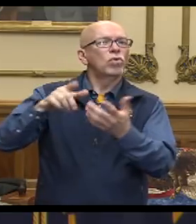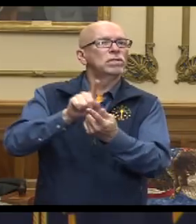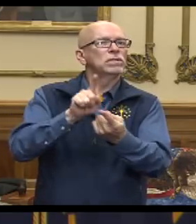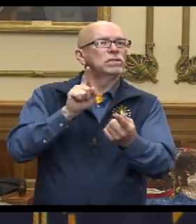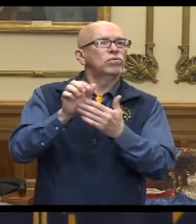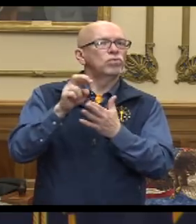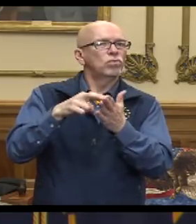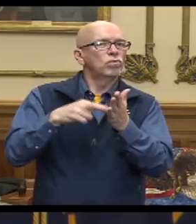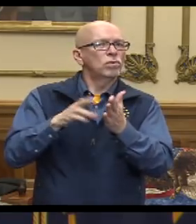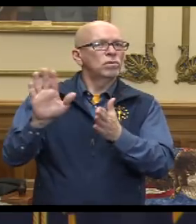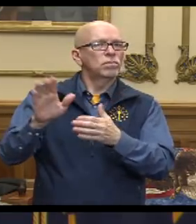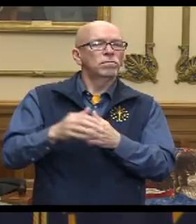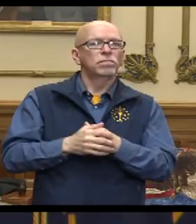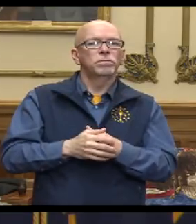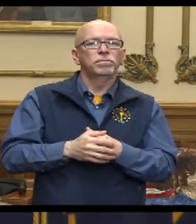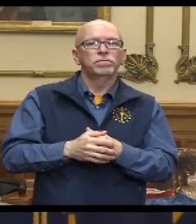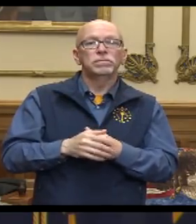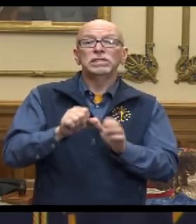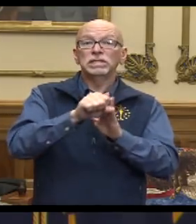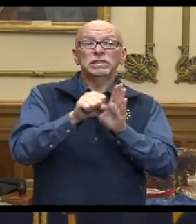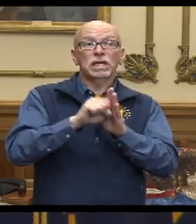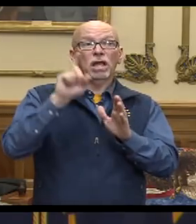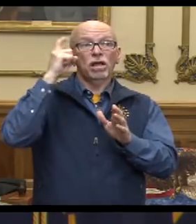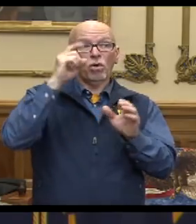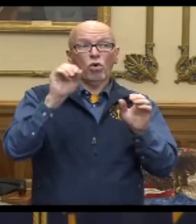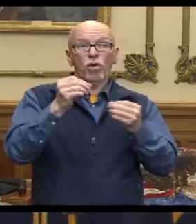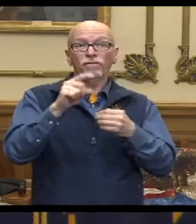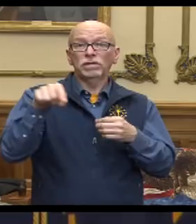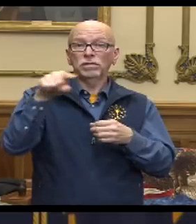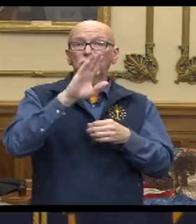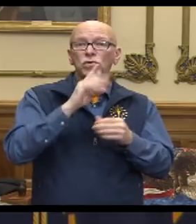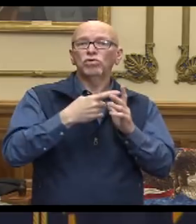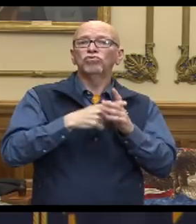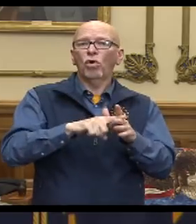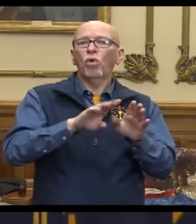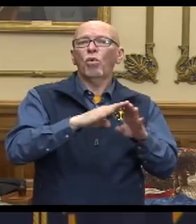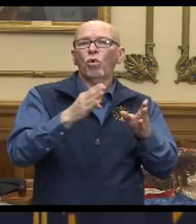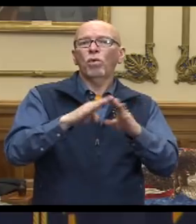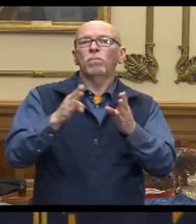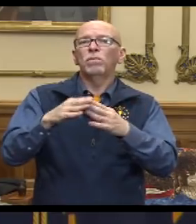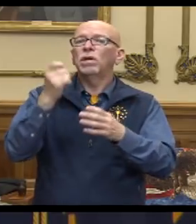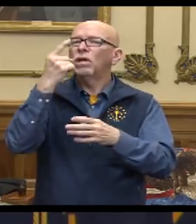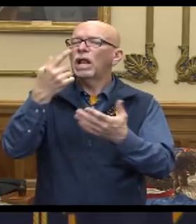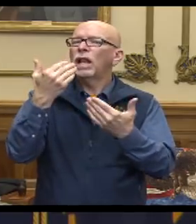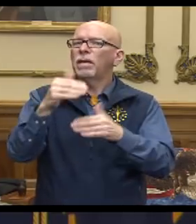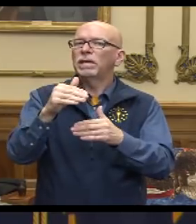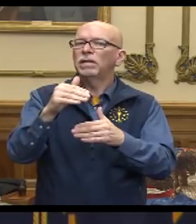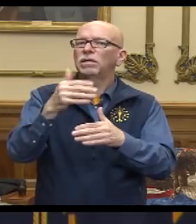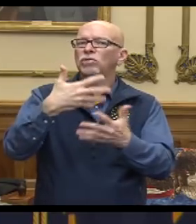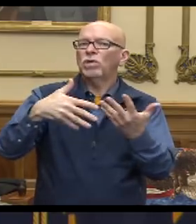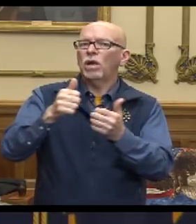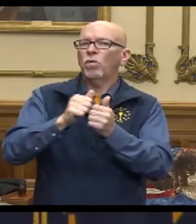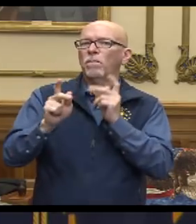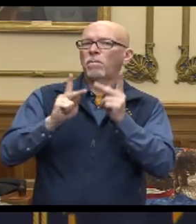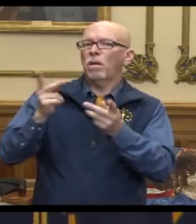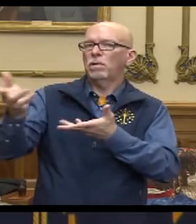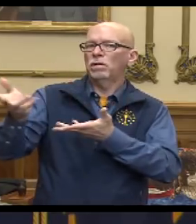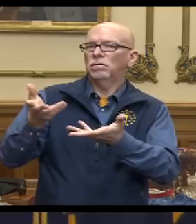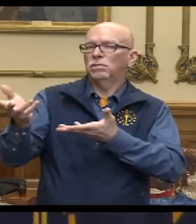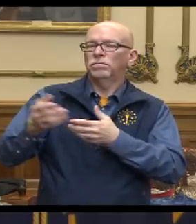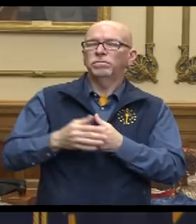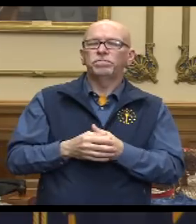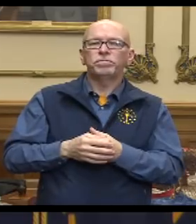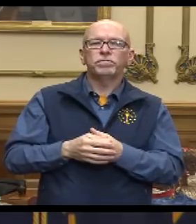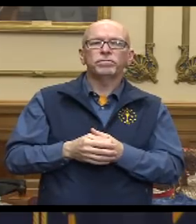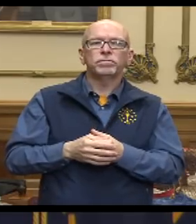guidelines. State government offices will begin to open for limited interaction with the public.